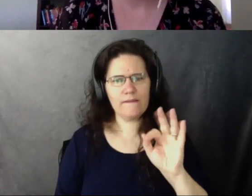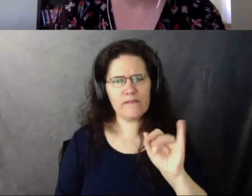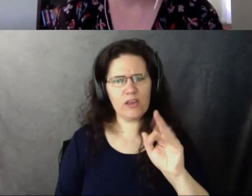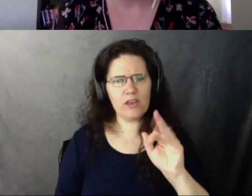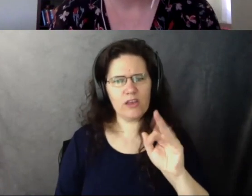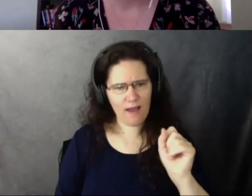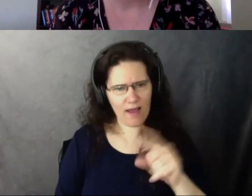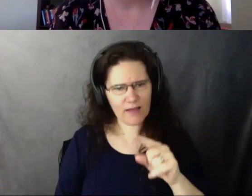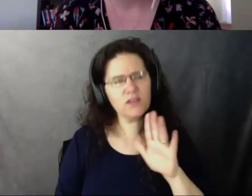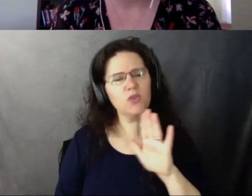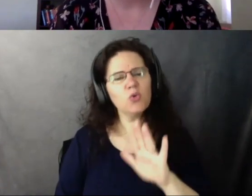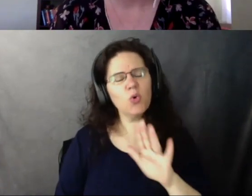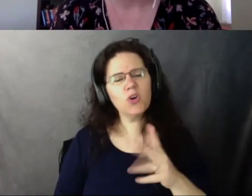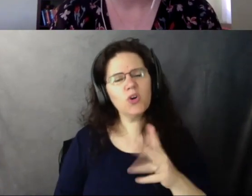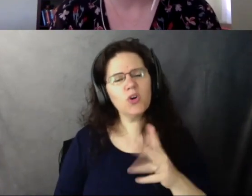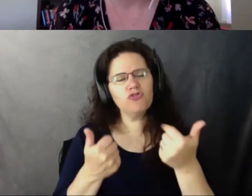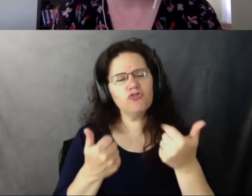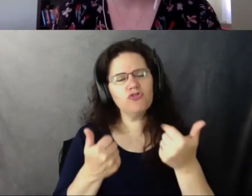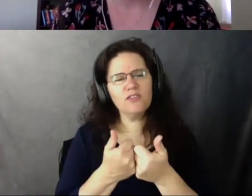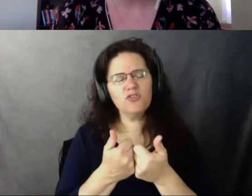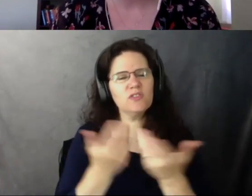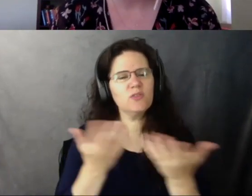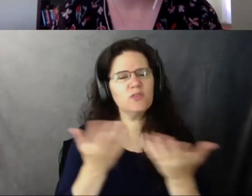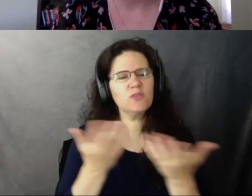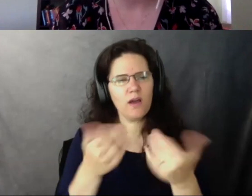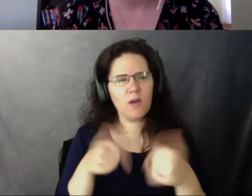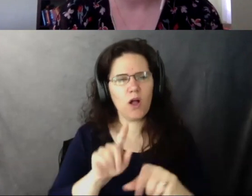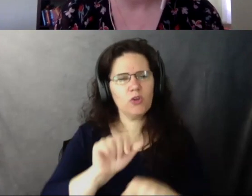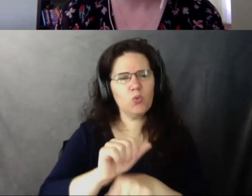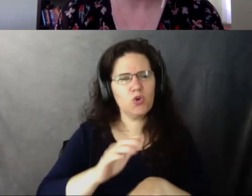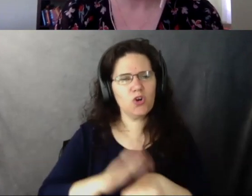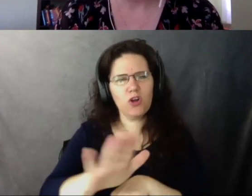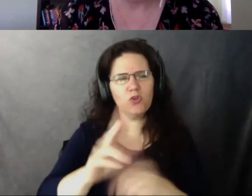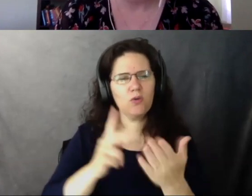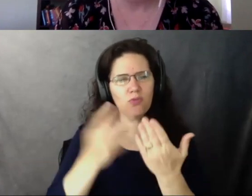you've experienced while doing your projects in Pakistan?